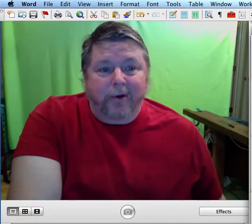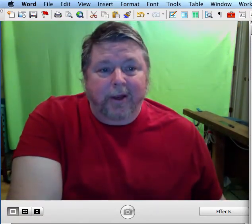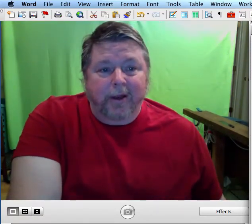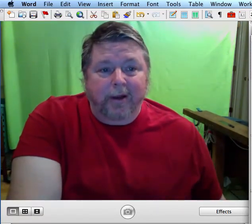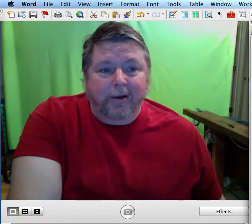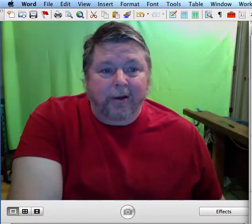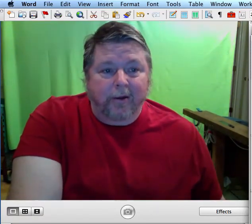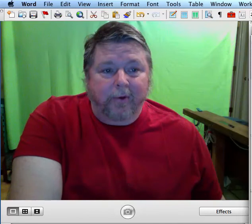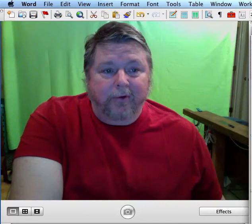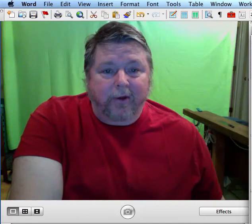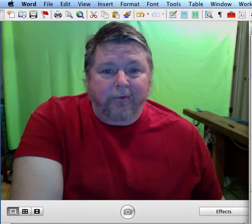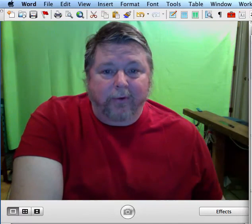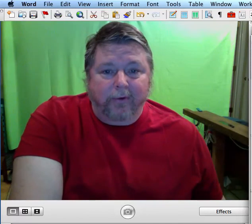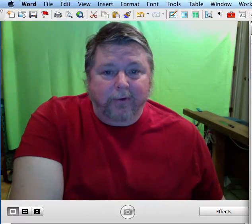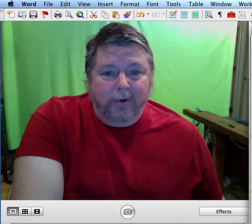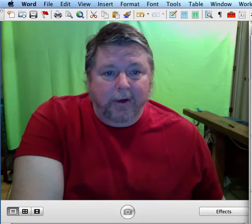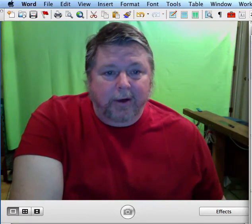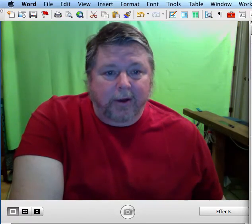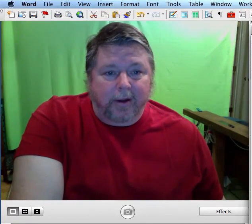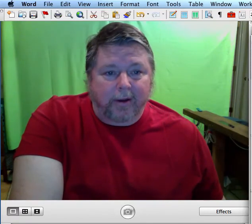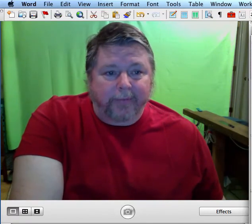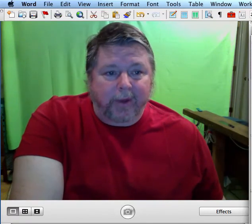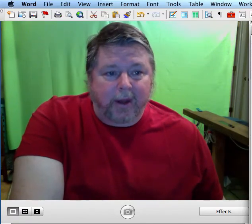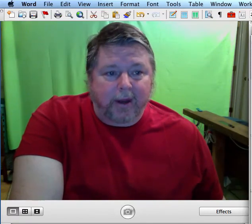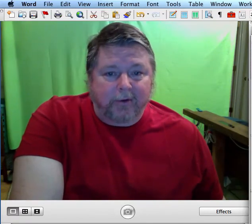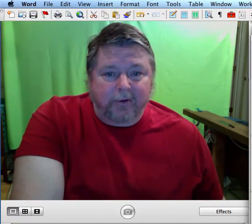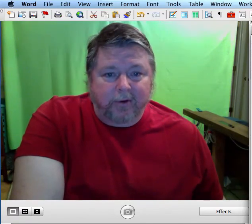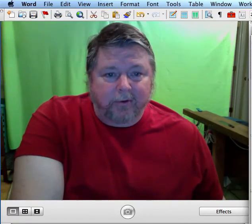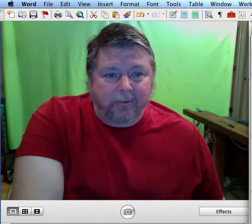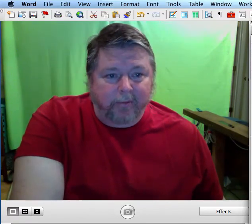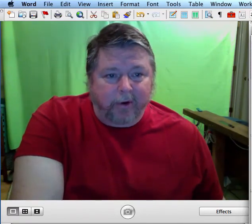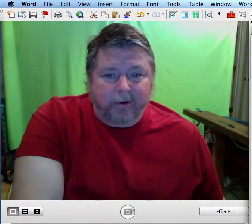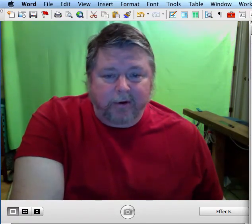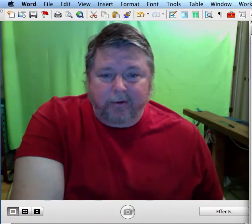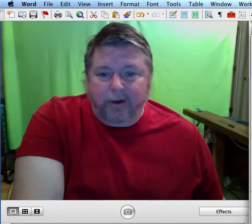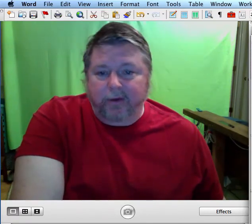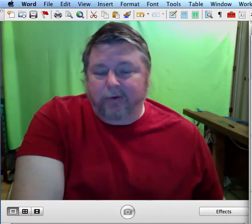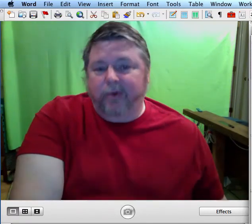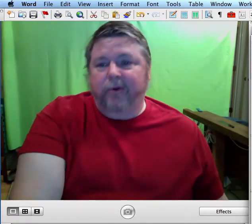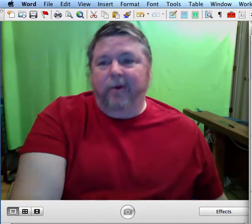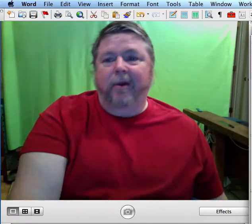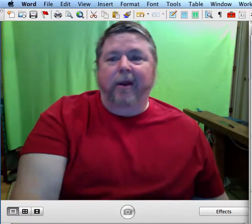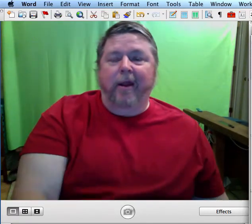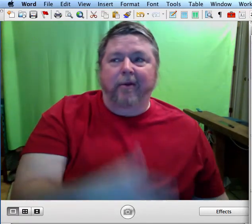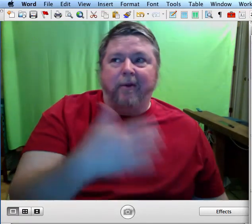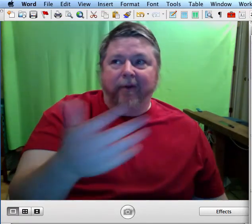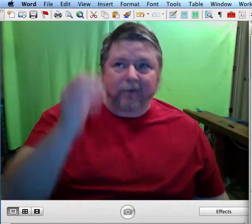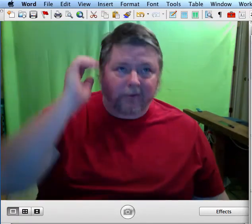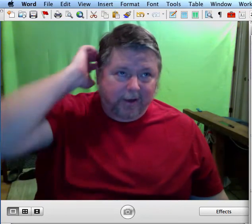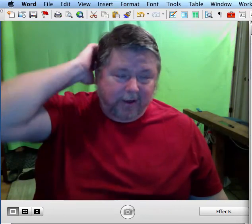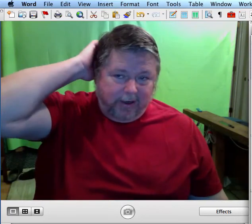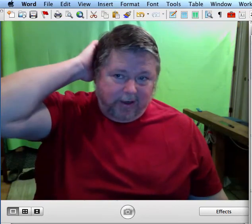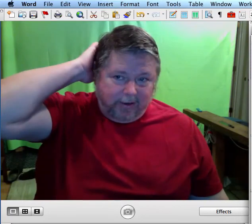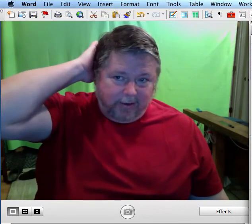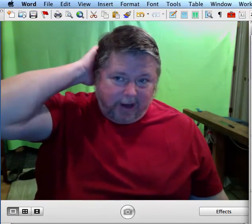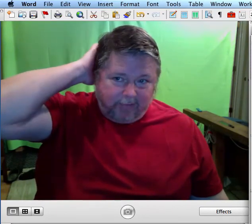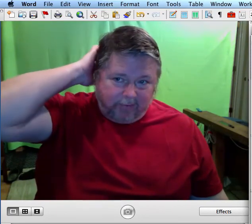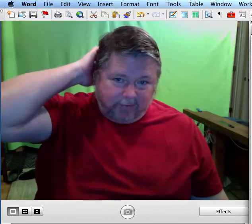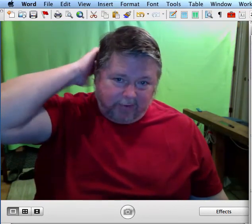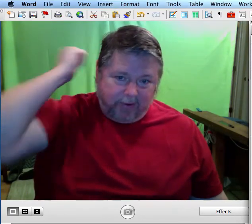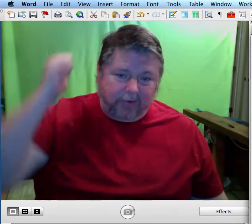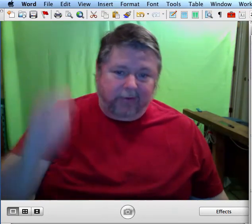report in a OneDrive folder and you mark the submission that exists in